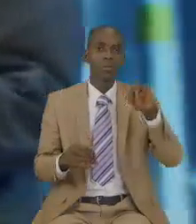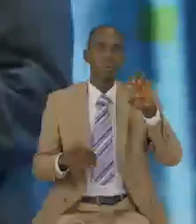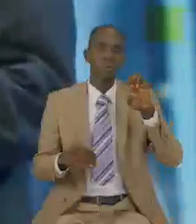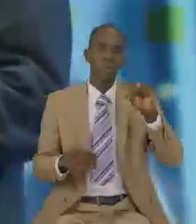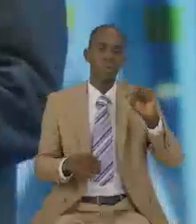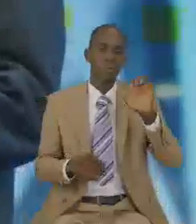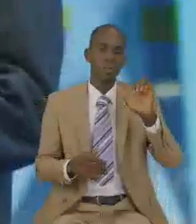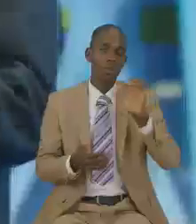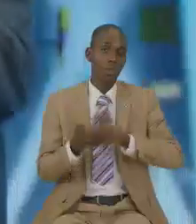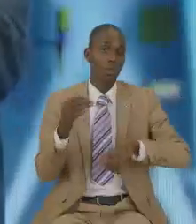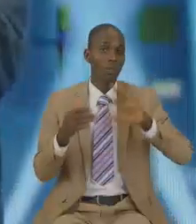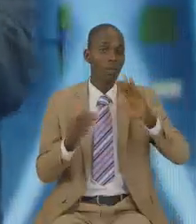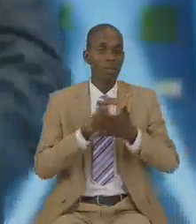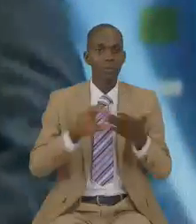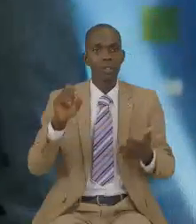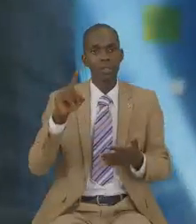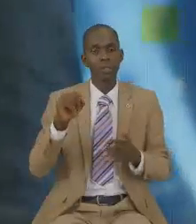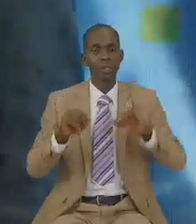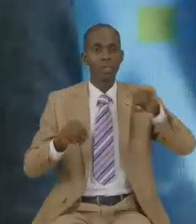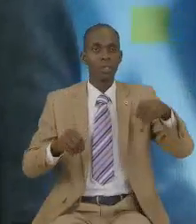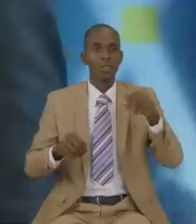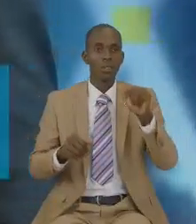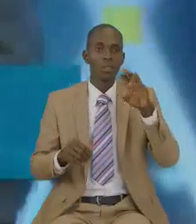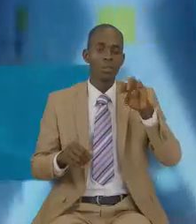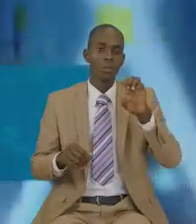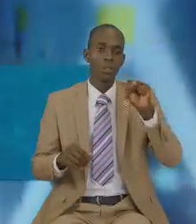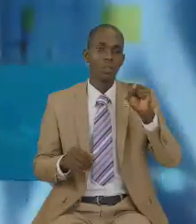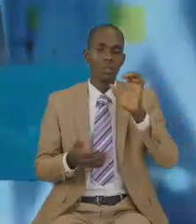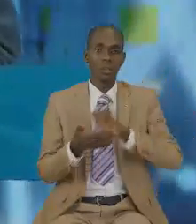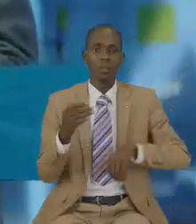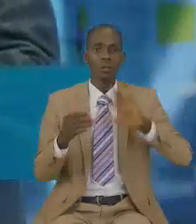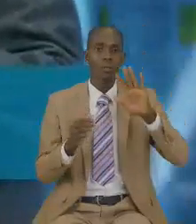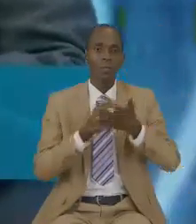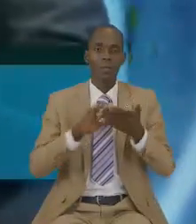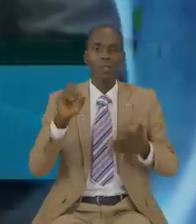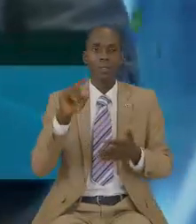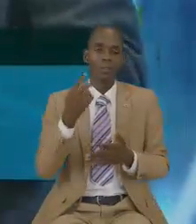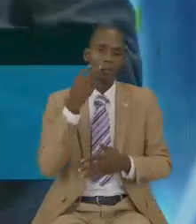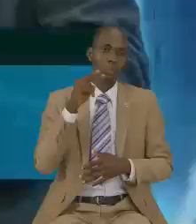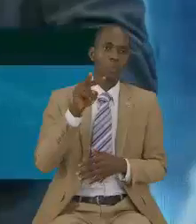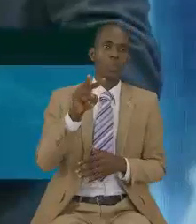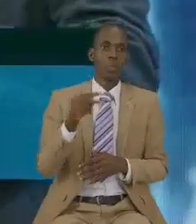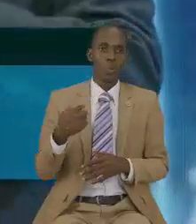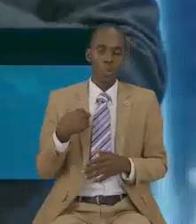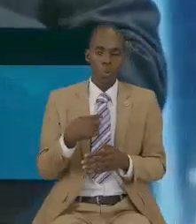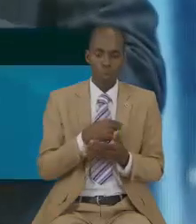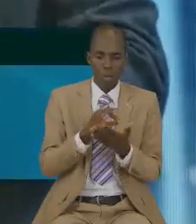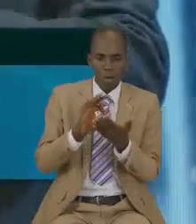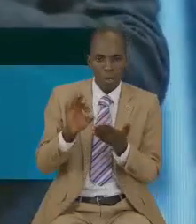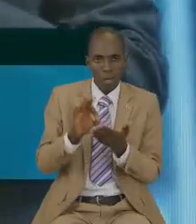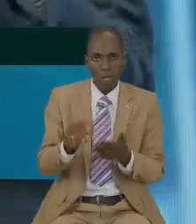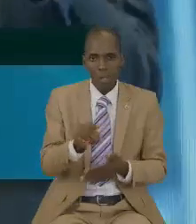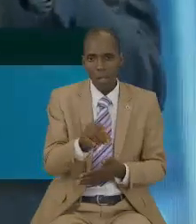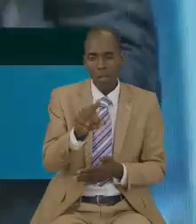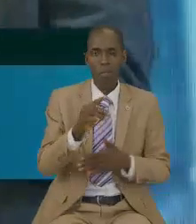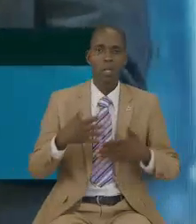from verse 11. James chapter 5, verse 11. Behold, we count them